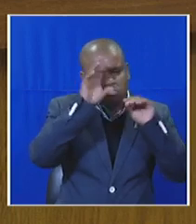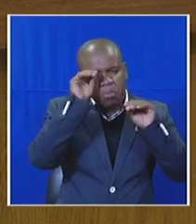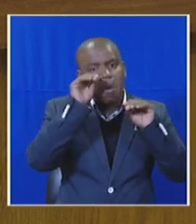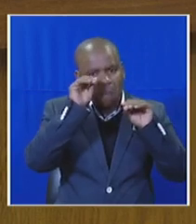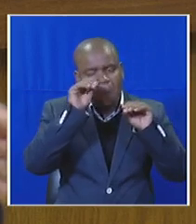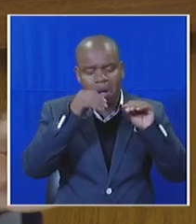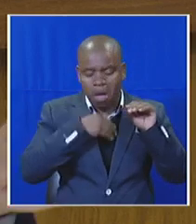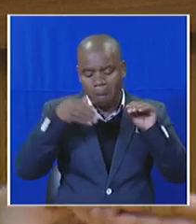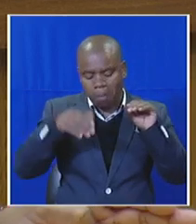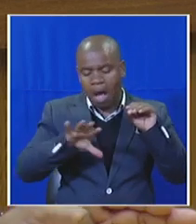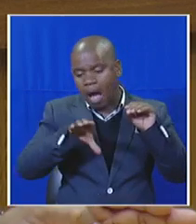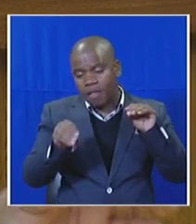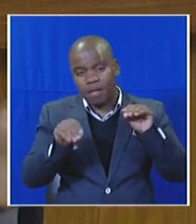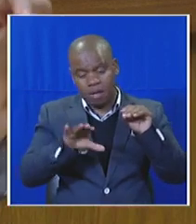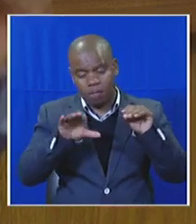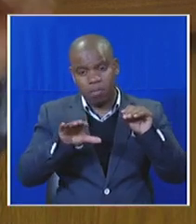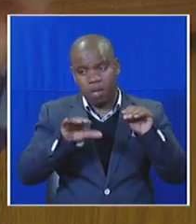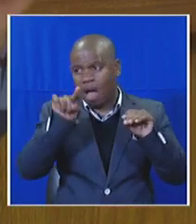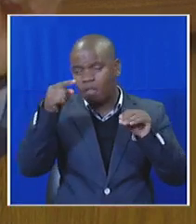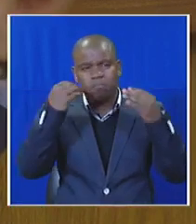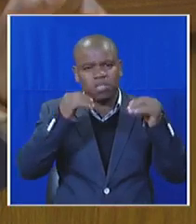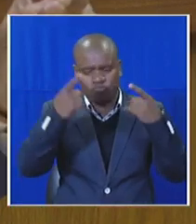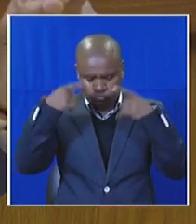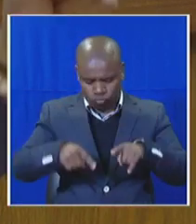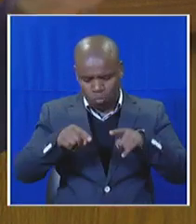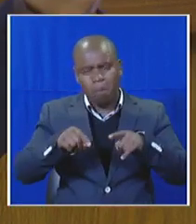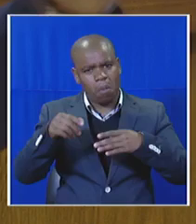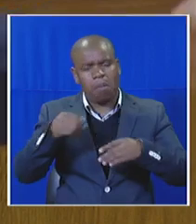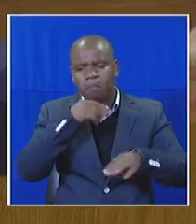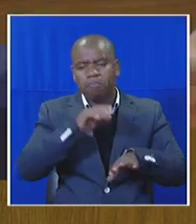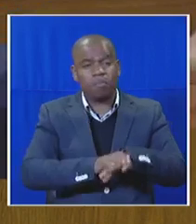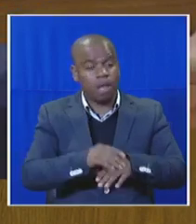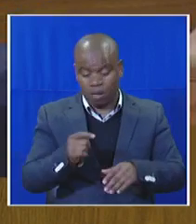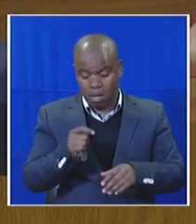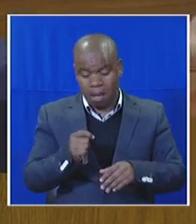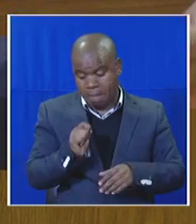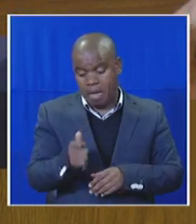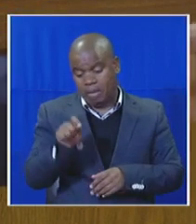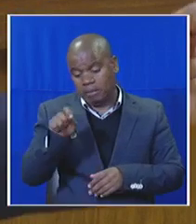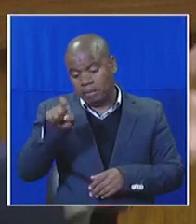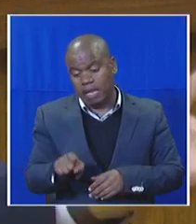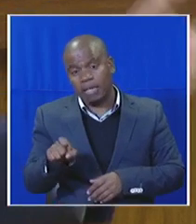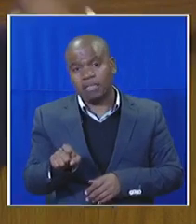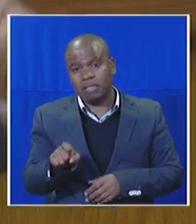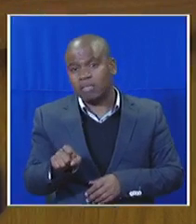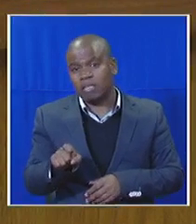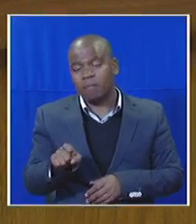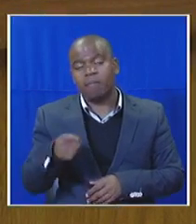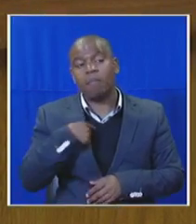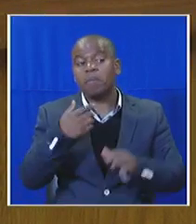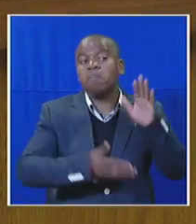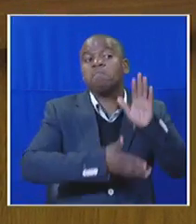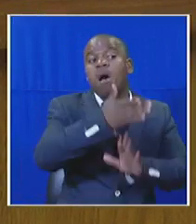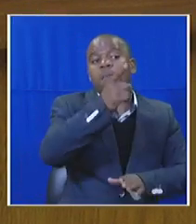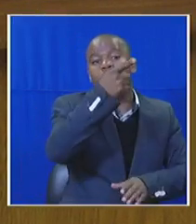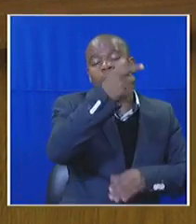in other countries. There are many companies that don't pay tax where they make profits. They then go out to pay